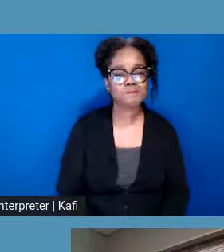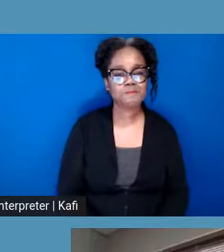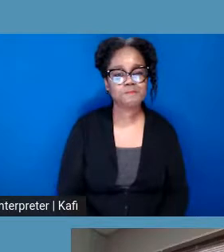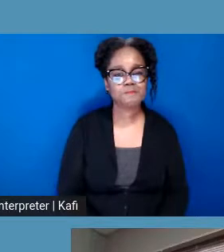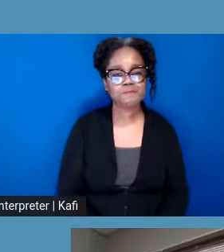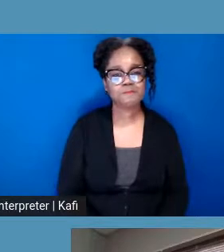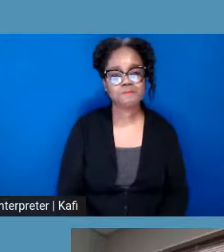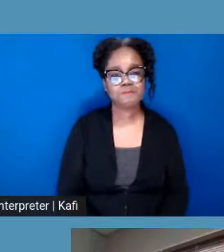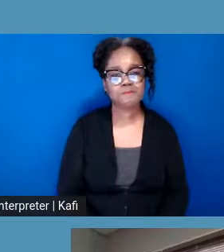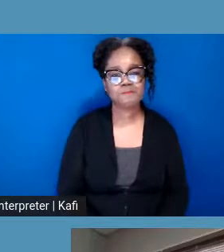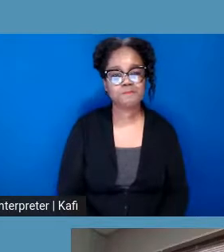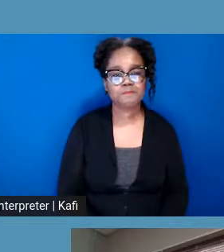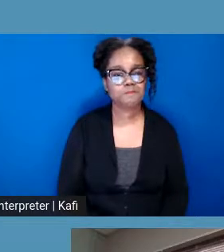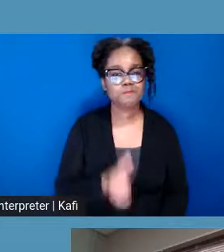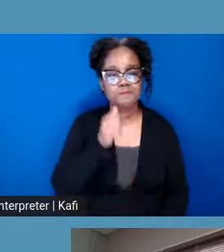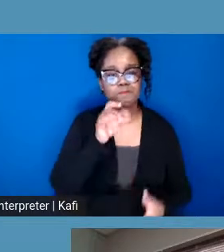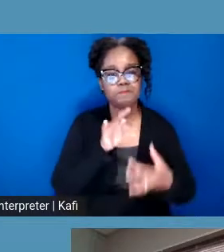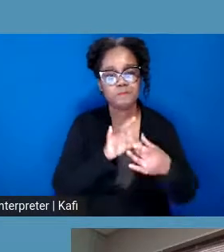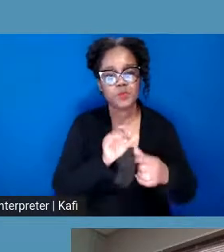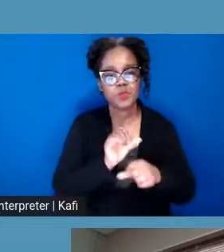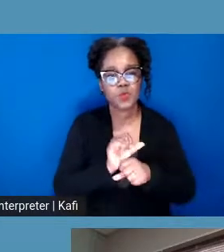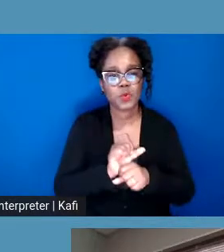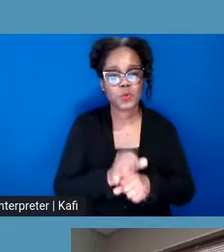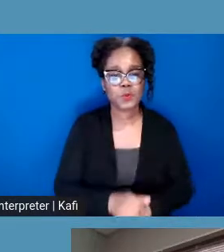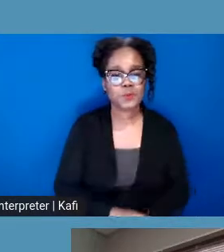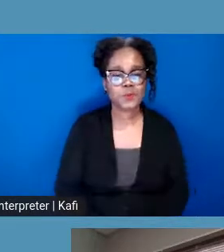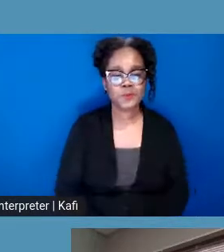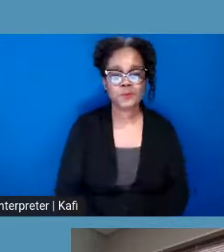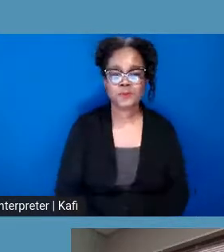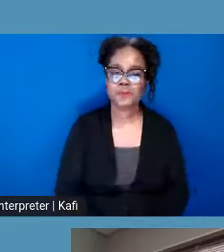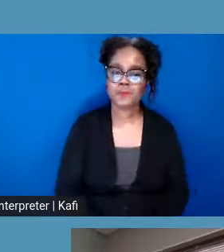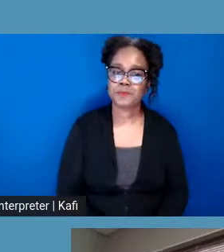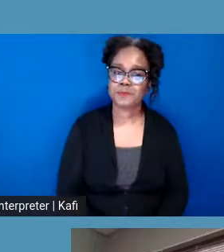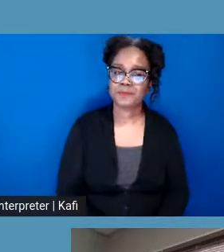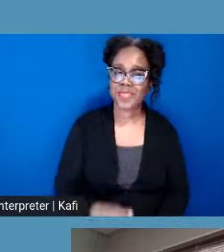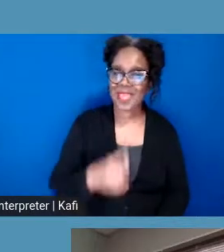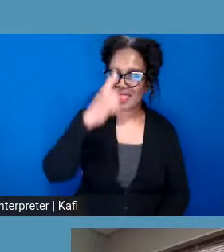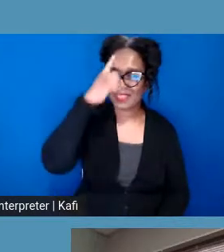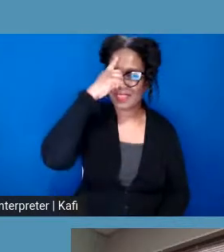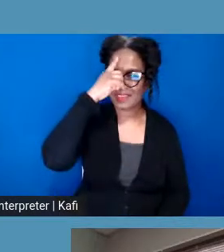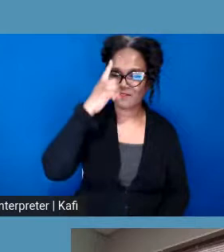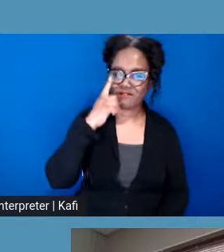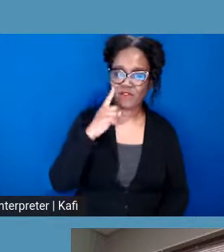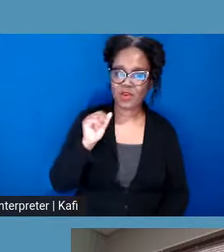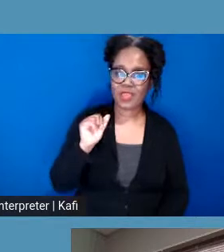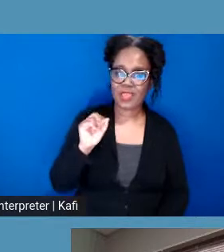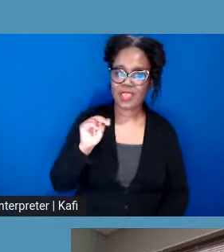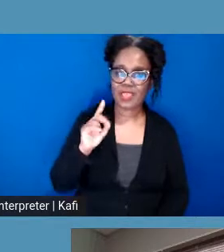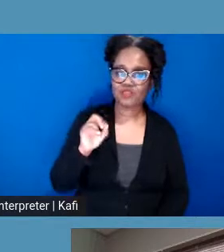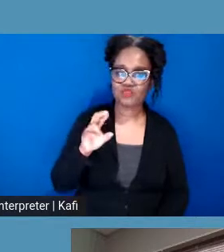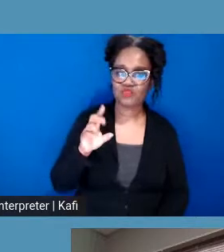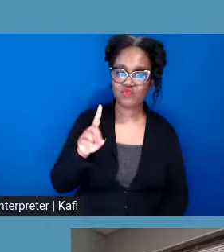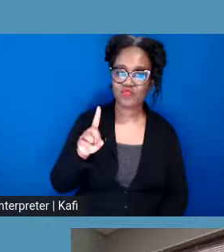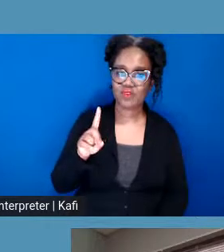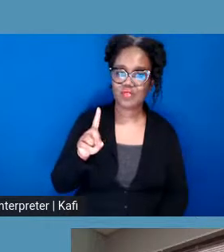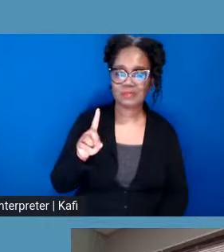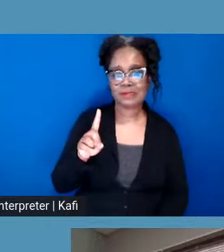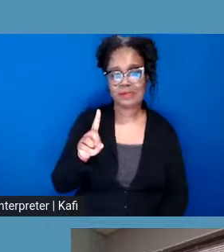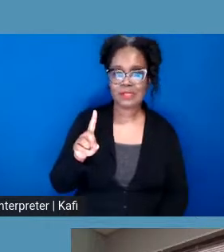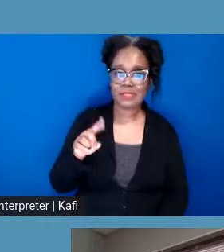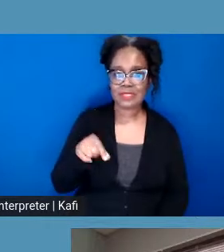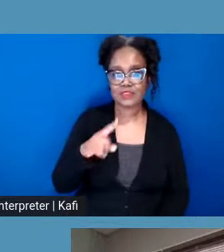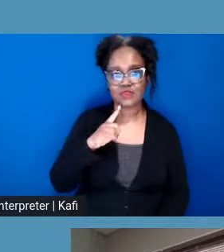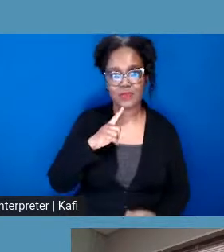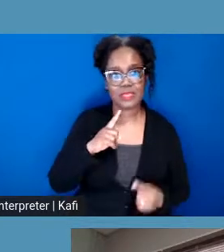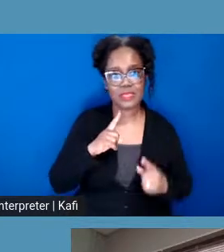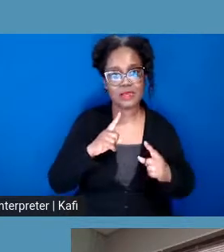work things. Yeah, I think for Android phones too, I mean, this is way too detailed, but you